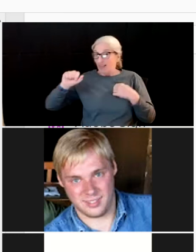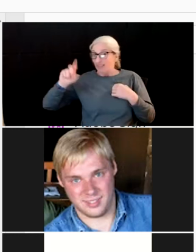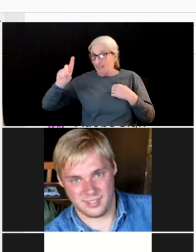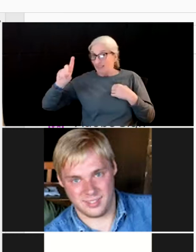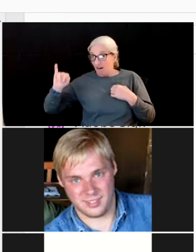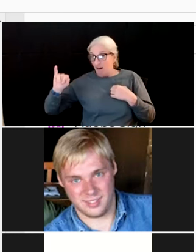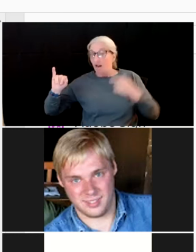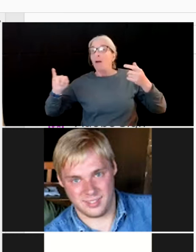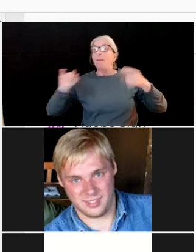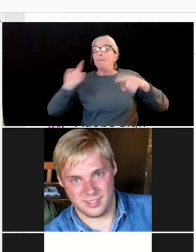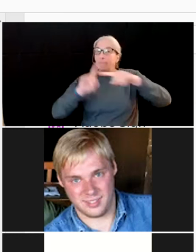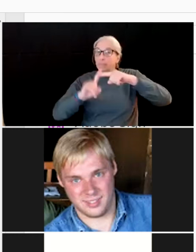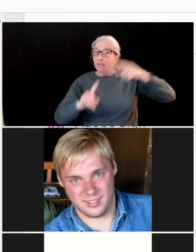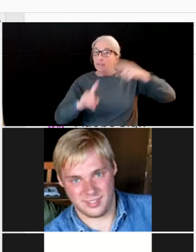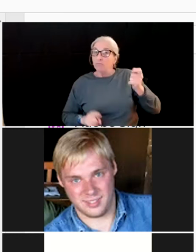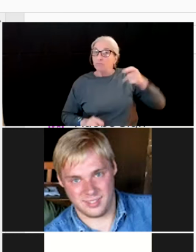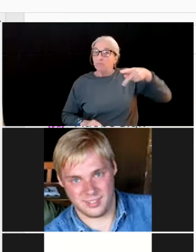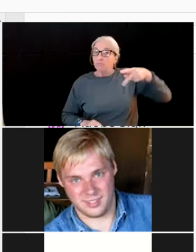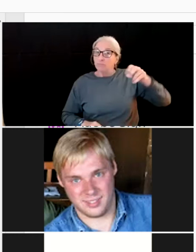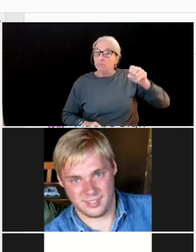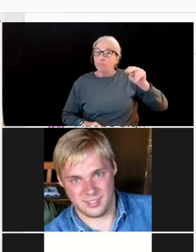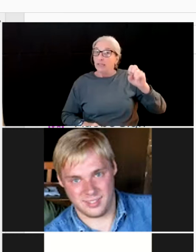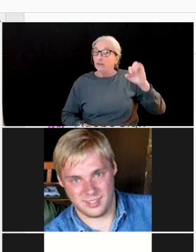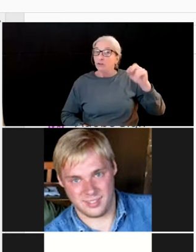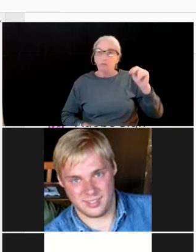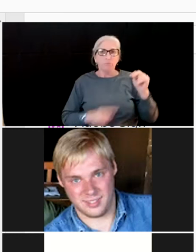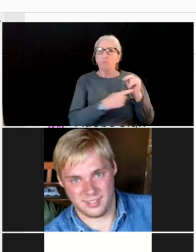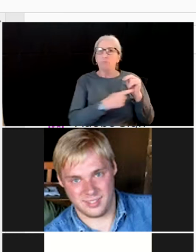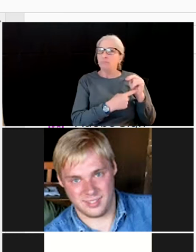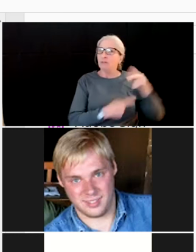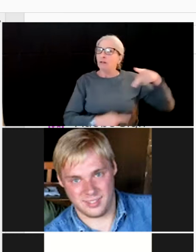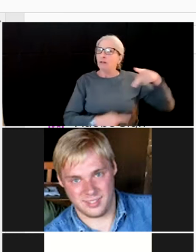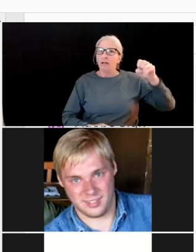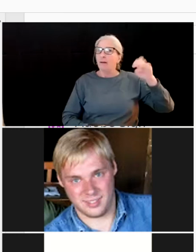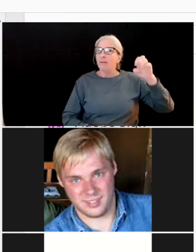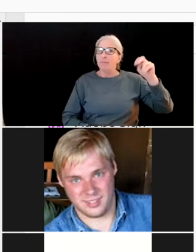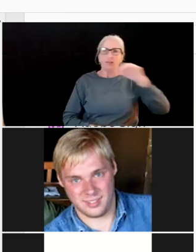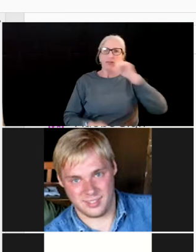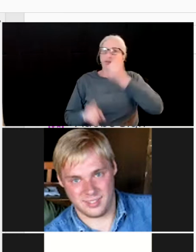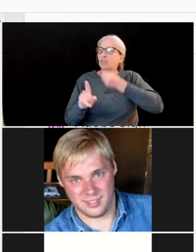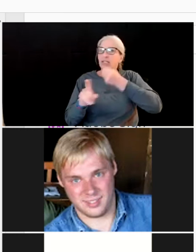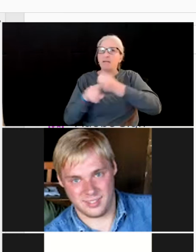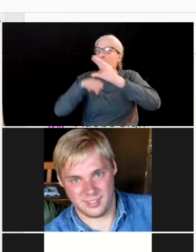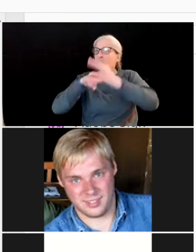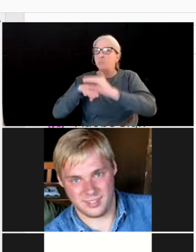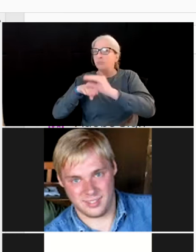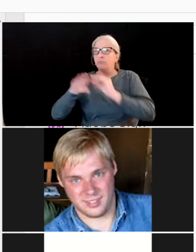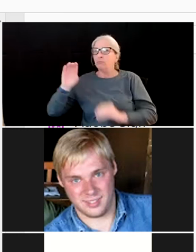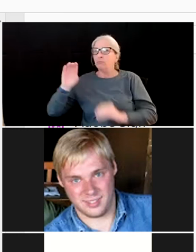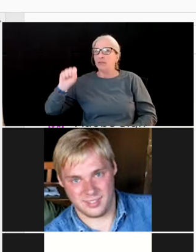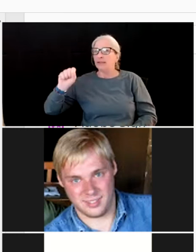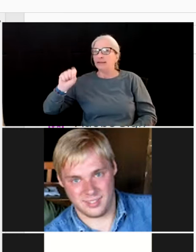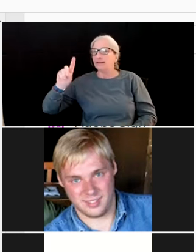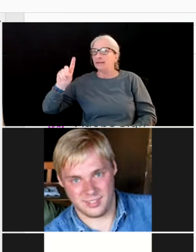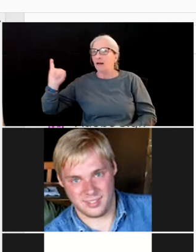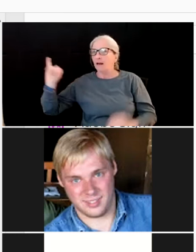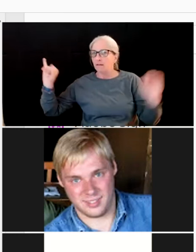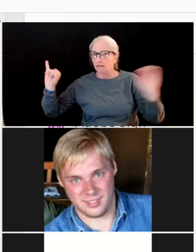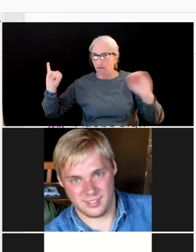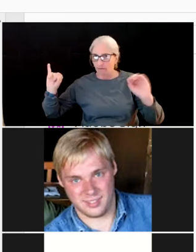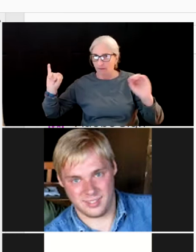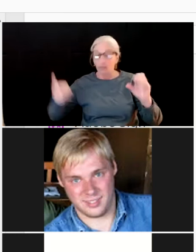work. You know, that's not going to impact the SSDI benefits. The only thing that Social Security is looking at when